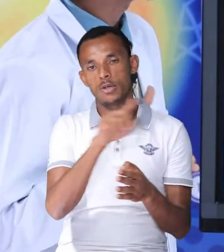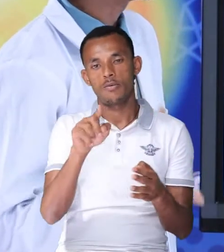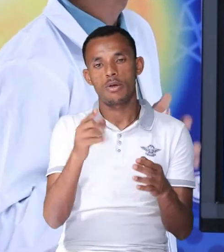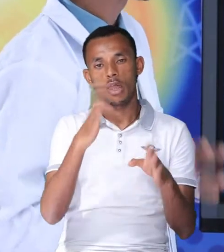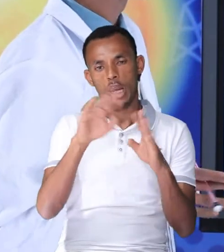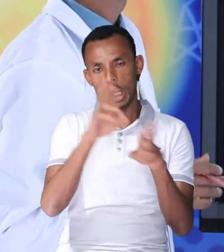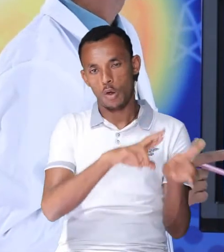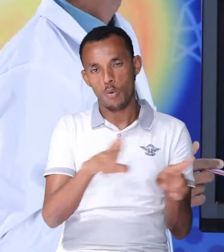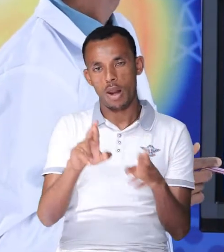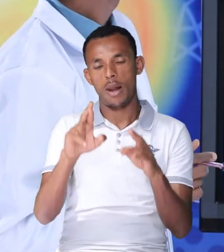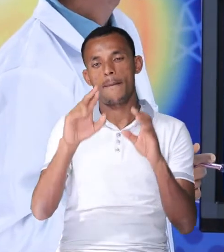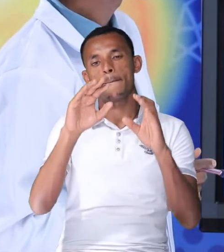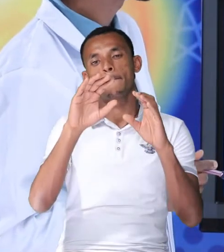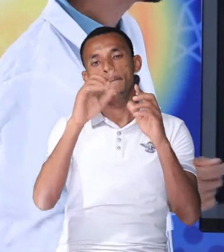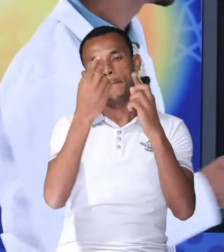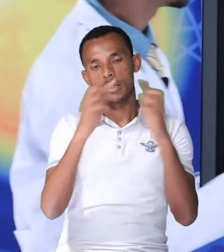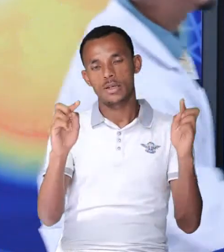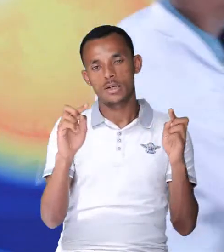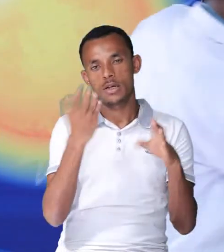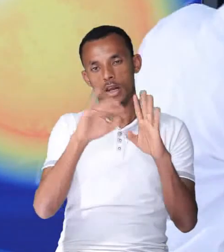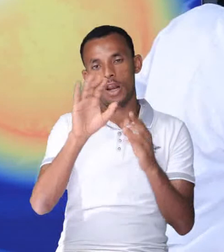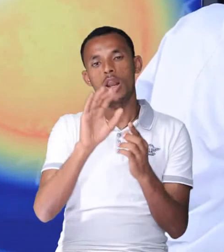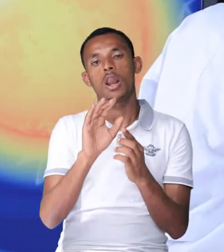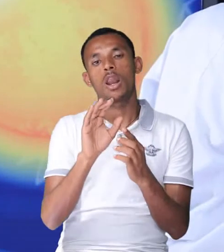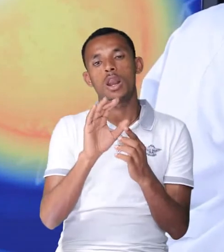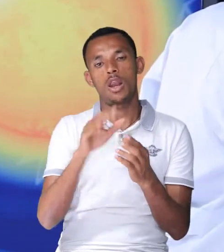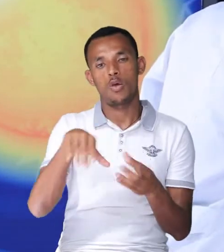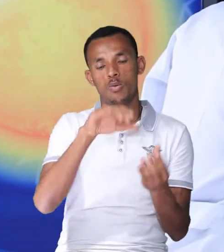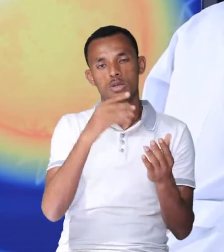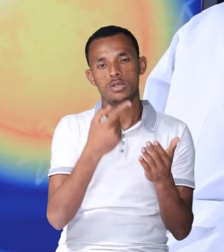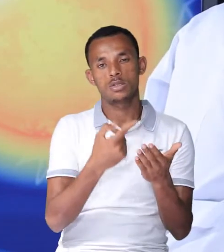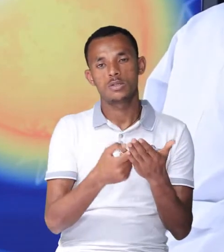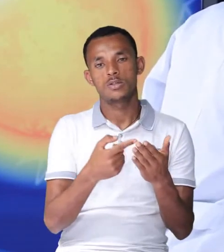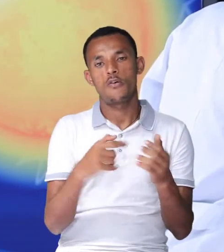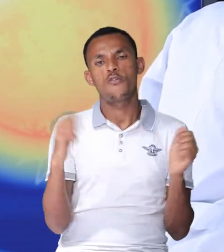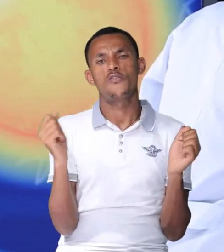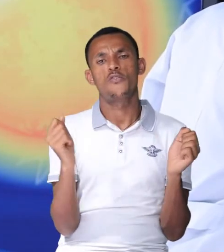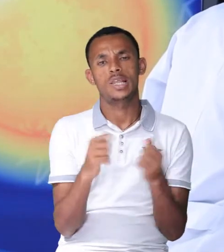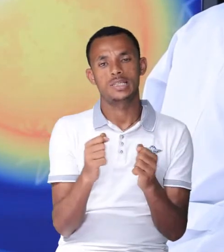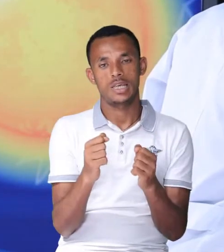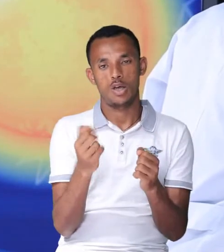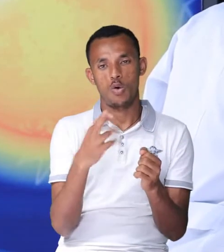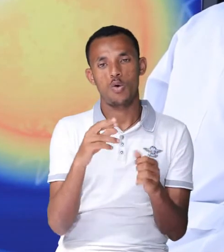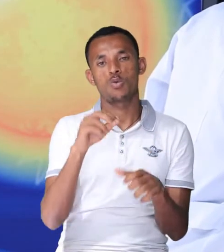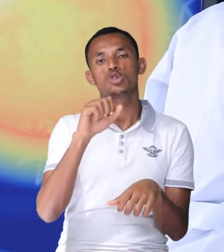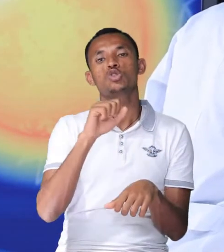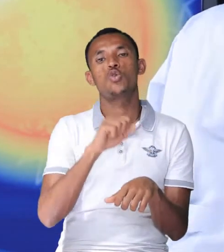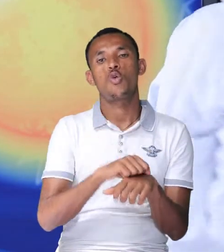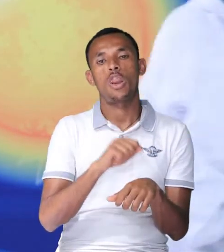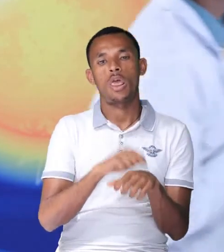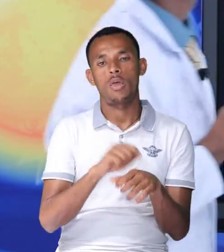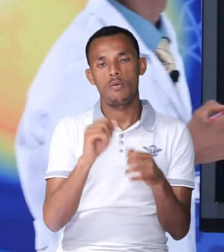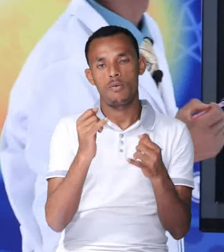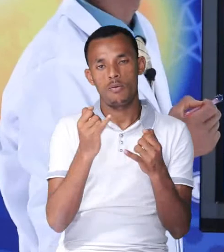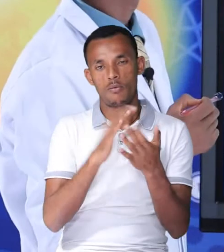pattern in the liquid. The process is called freezing or solidification. Becomes what?